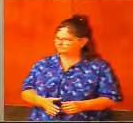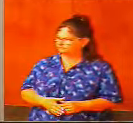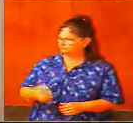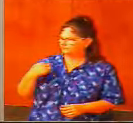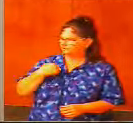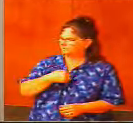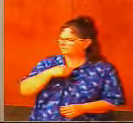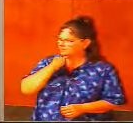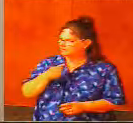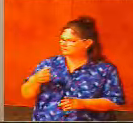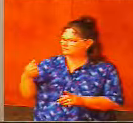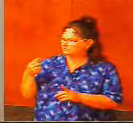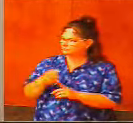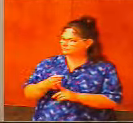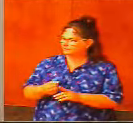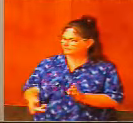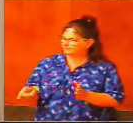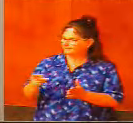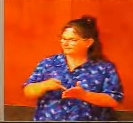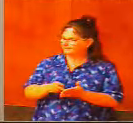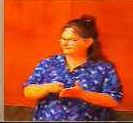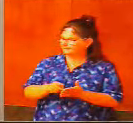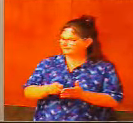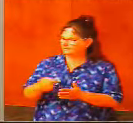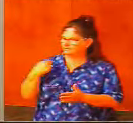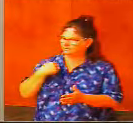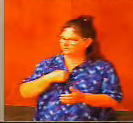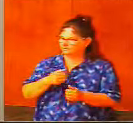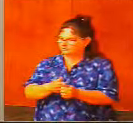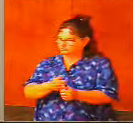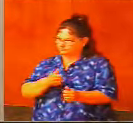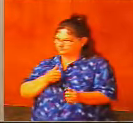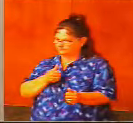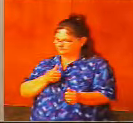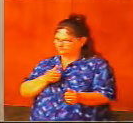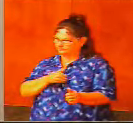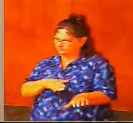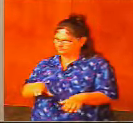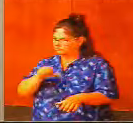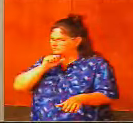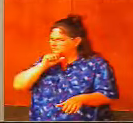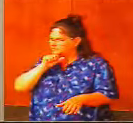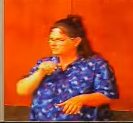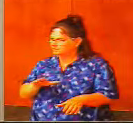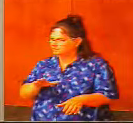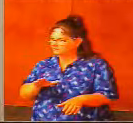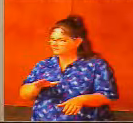We don't strike back. We draw back. We just do nothing.